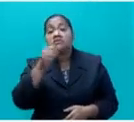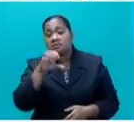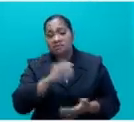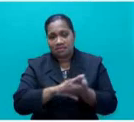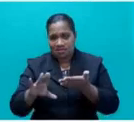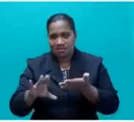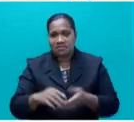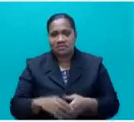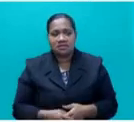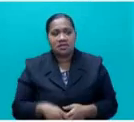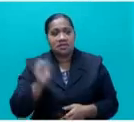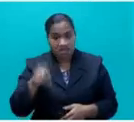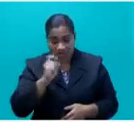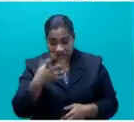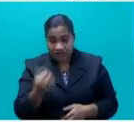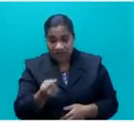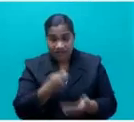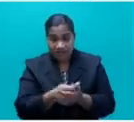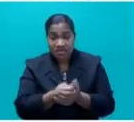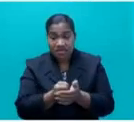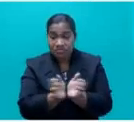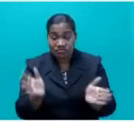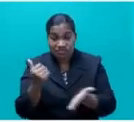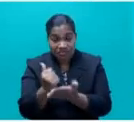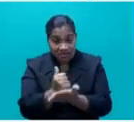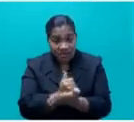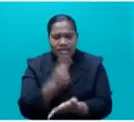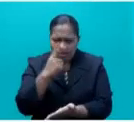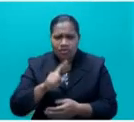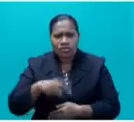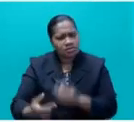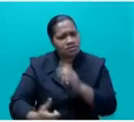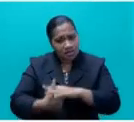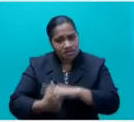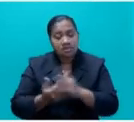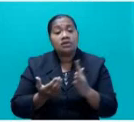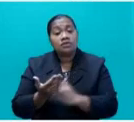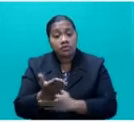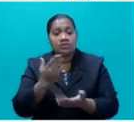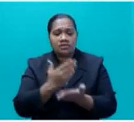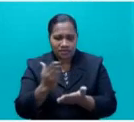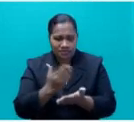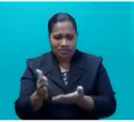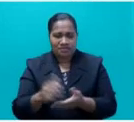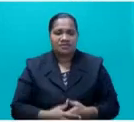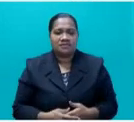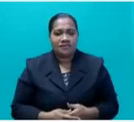Of course, if they've got money in the general account, they can continue to access the general account through the FNPF scheme. Mr. Speaker, sir,